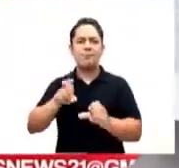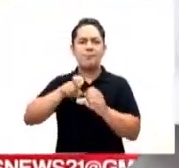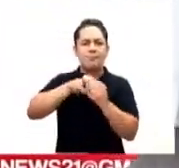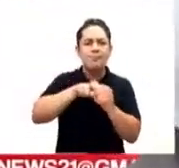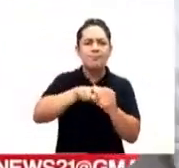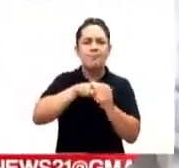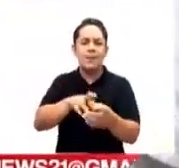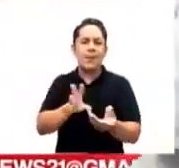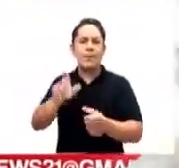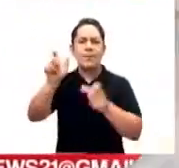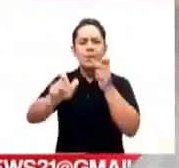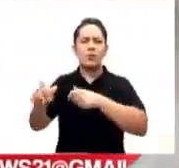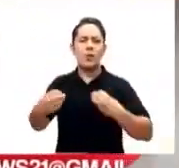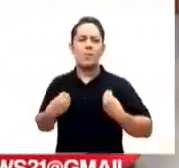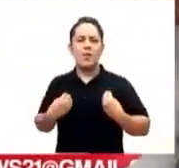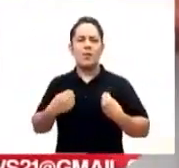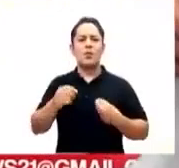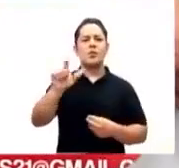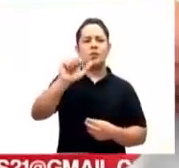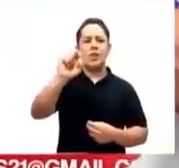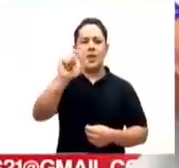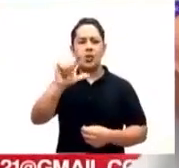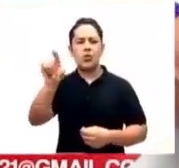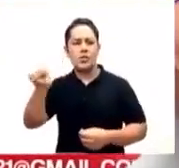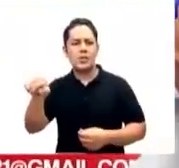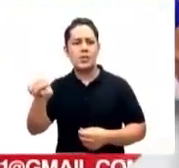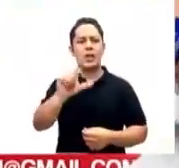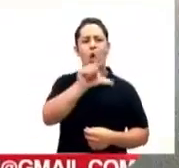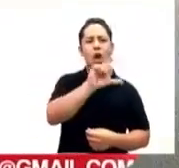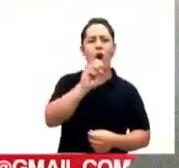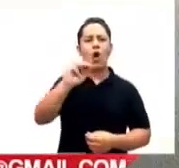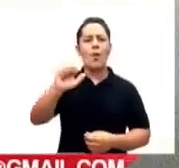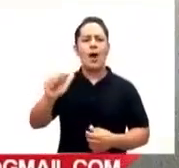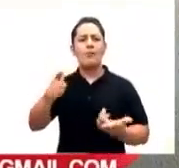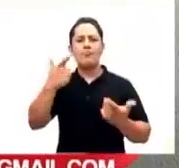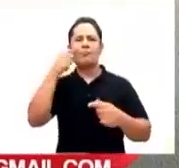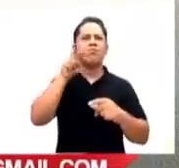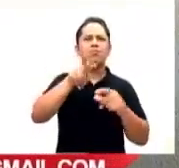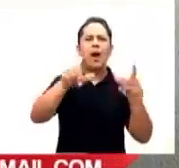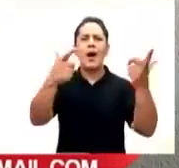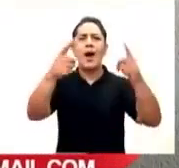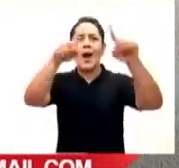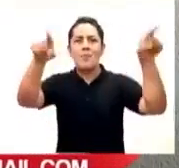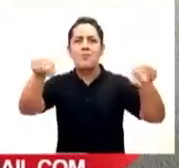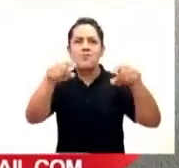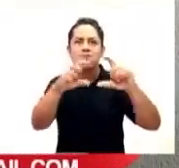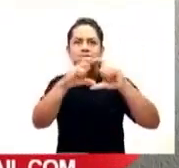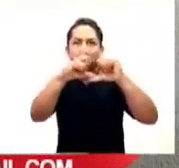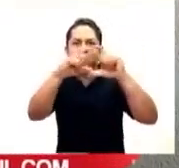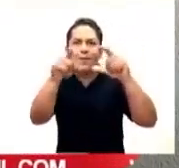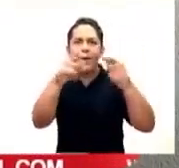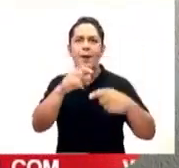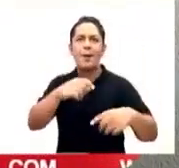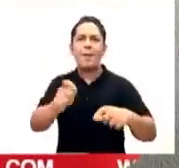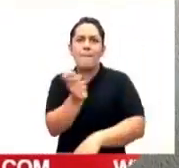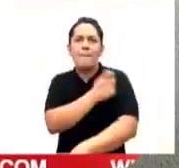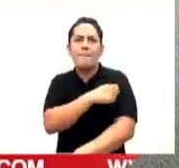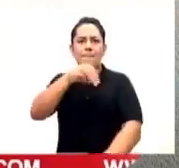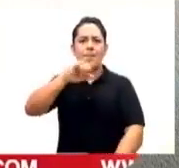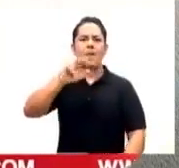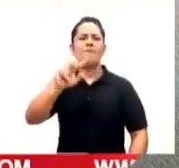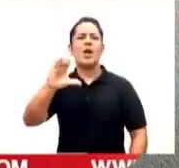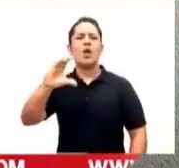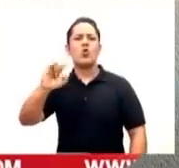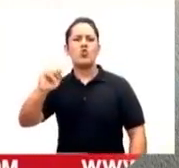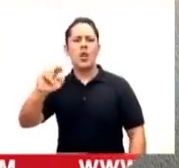announced that free bus routes were enabled for people living in the sector of San Luis and the Hill. For this, they will only have to verify that